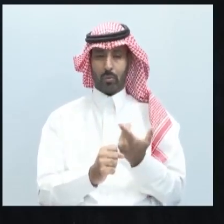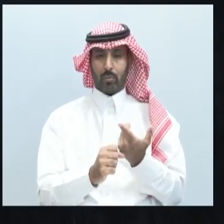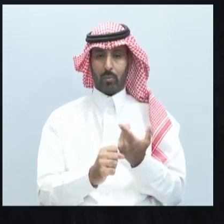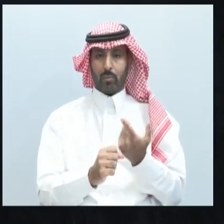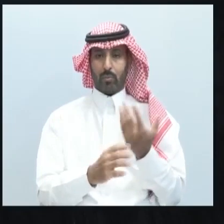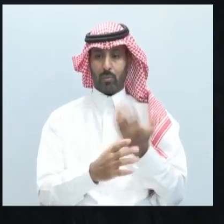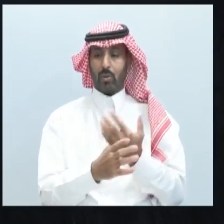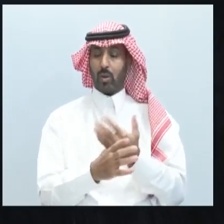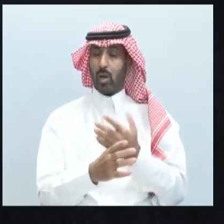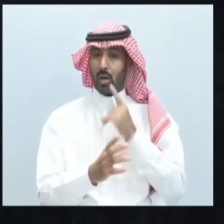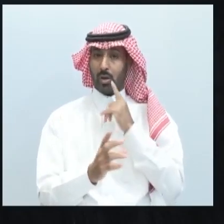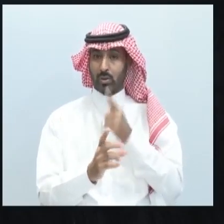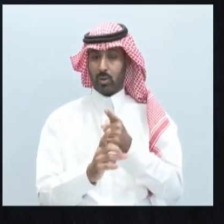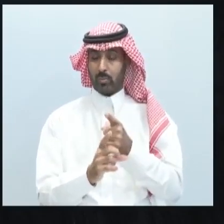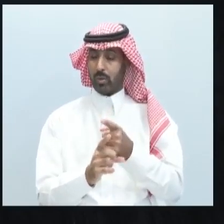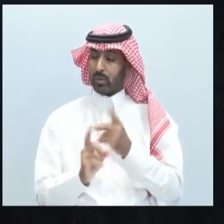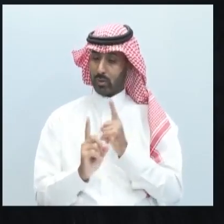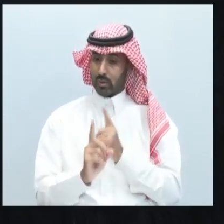empower others.